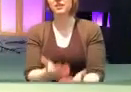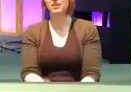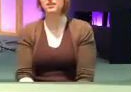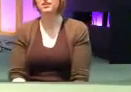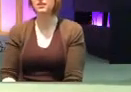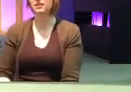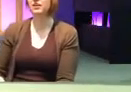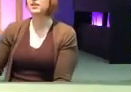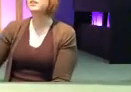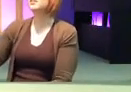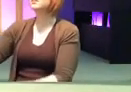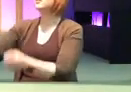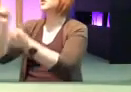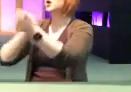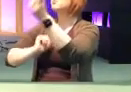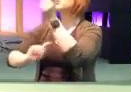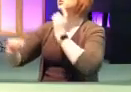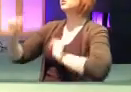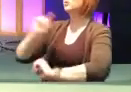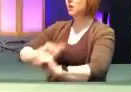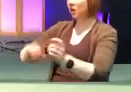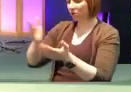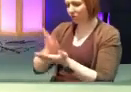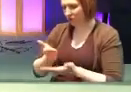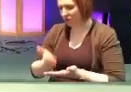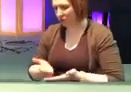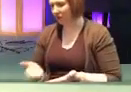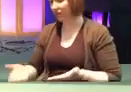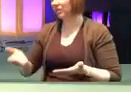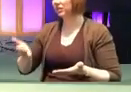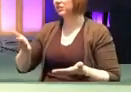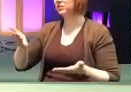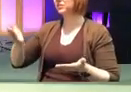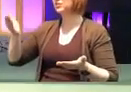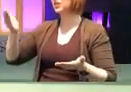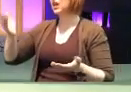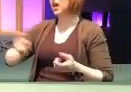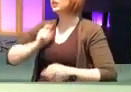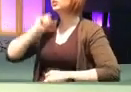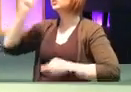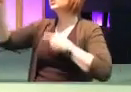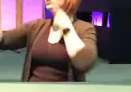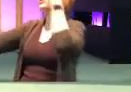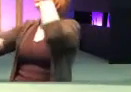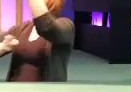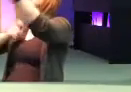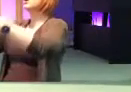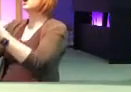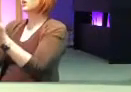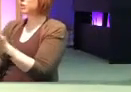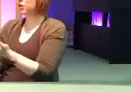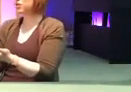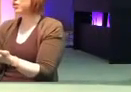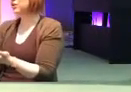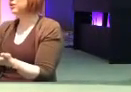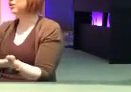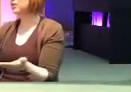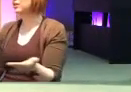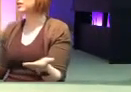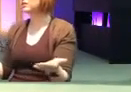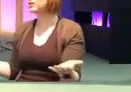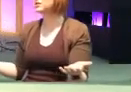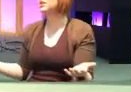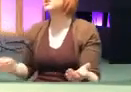all. For from you are all things, and to you are all